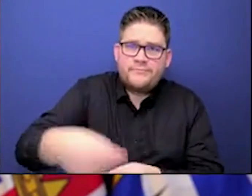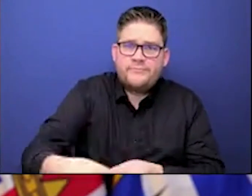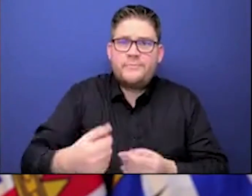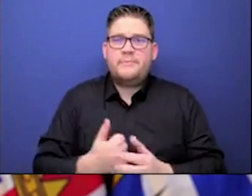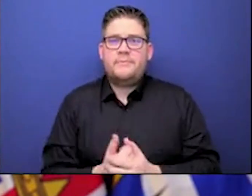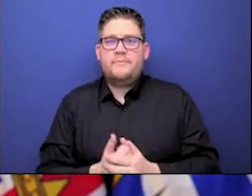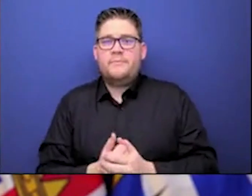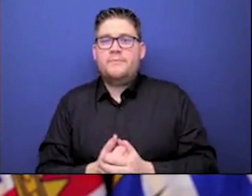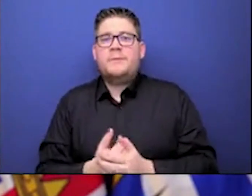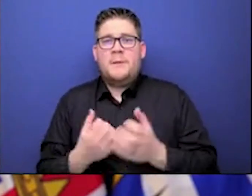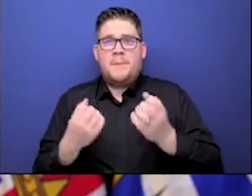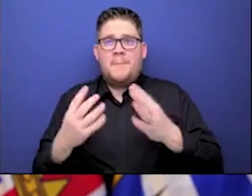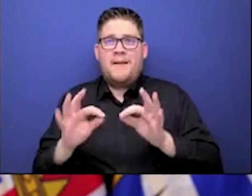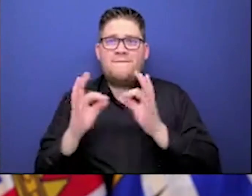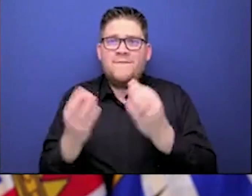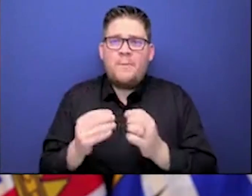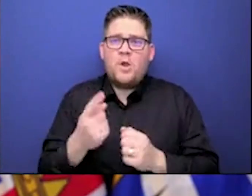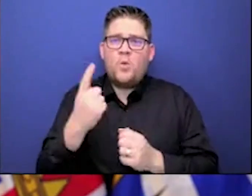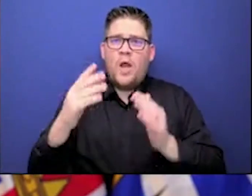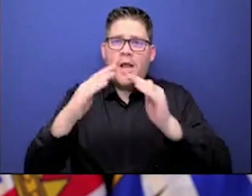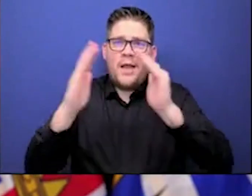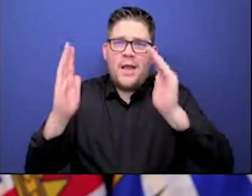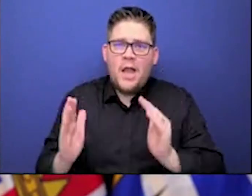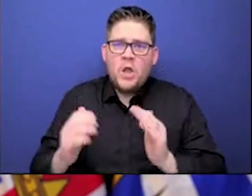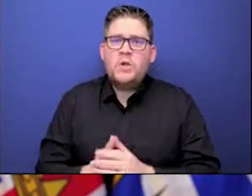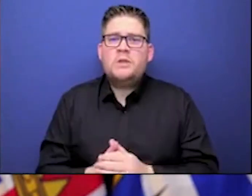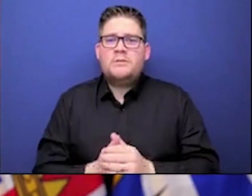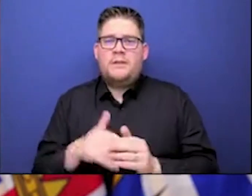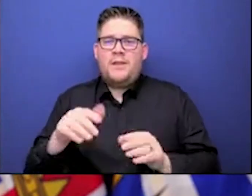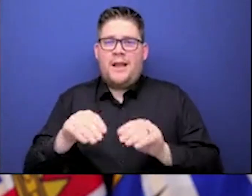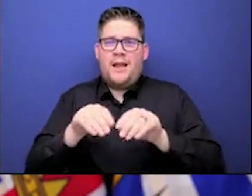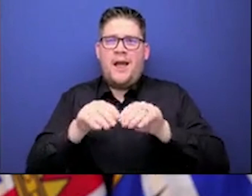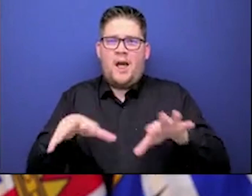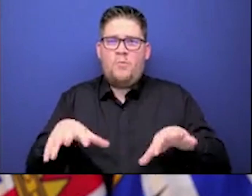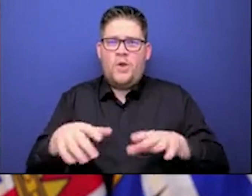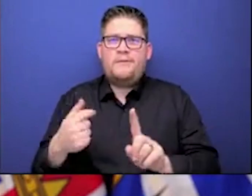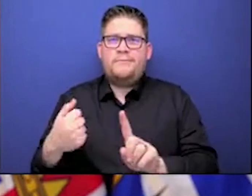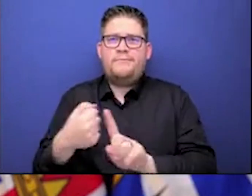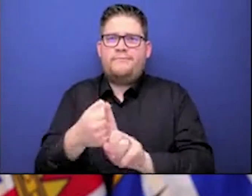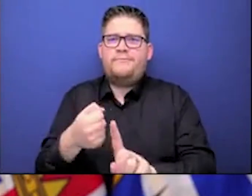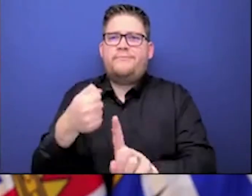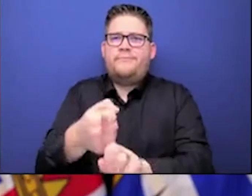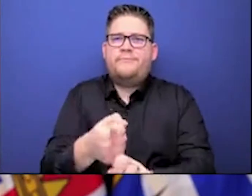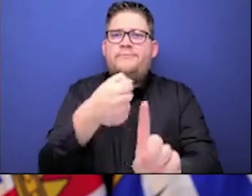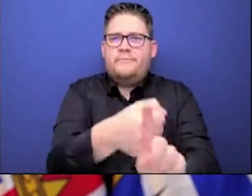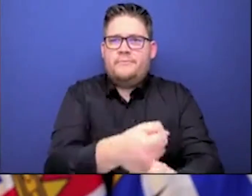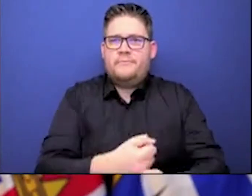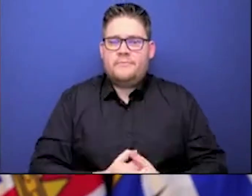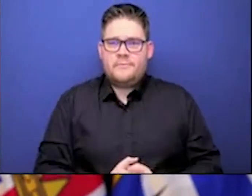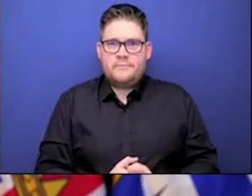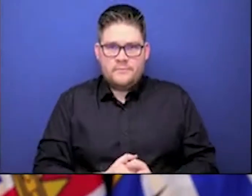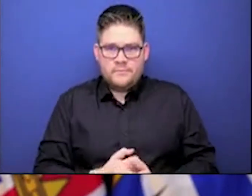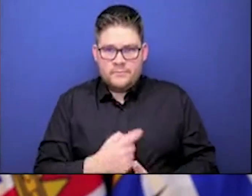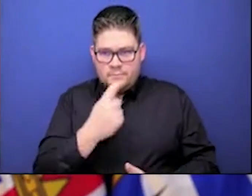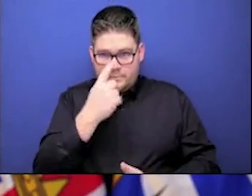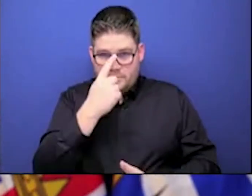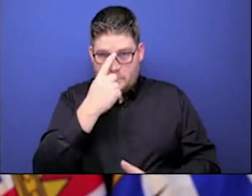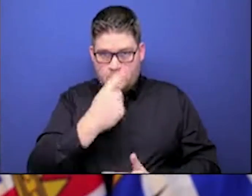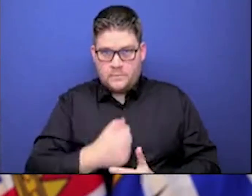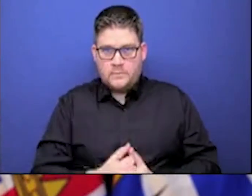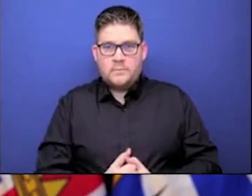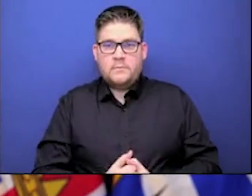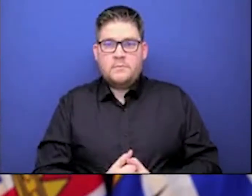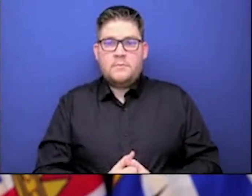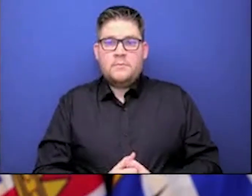our communities that then is into other areas through transmission to family members. So those are the types of outbreaks that we can make a